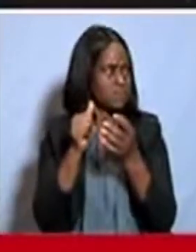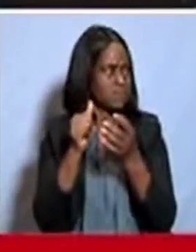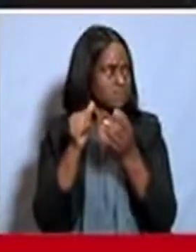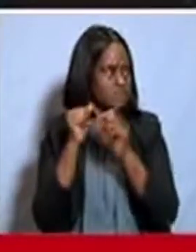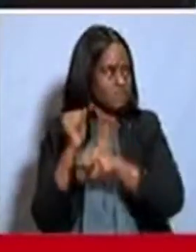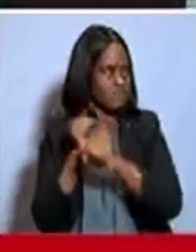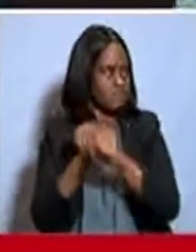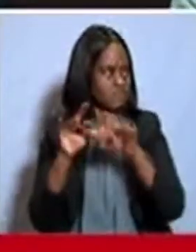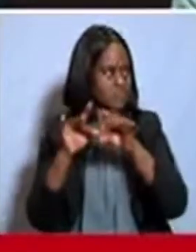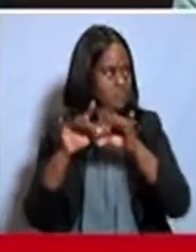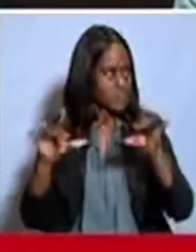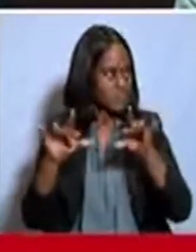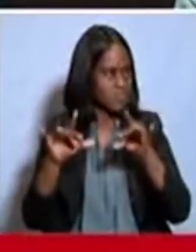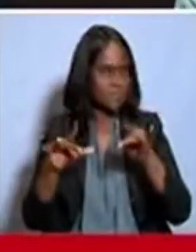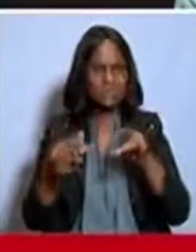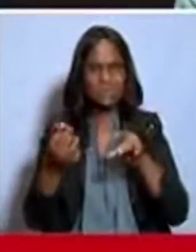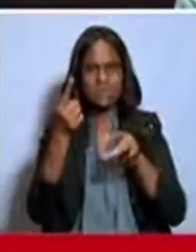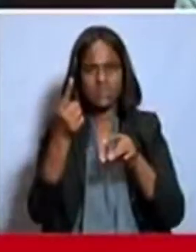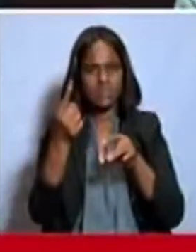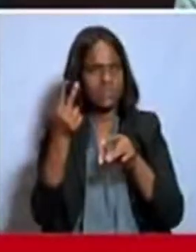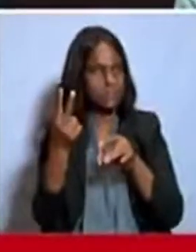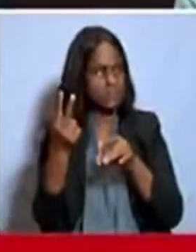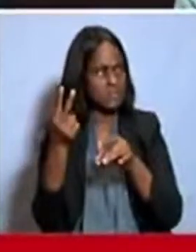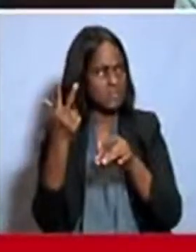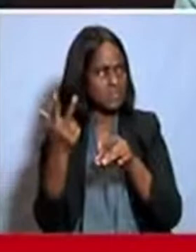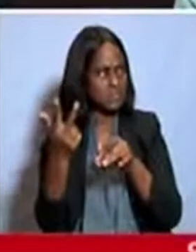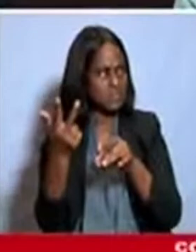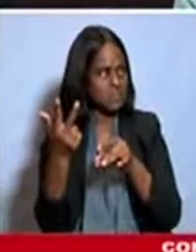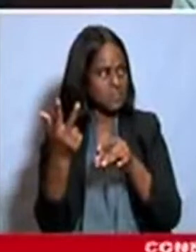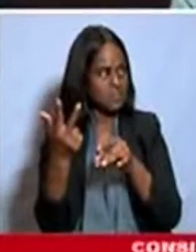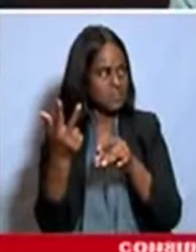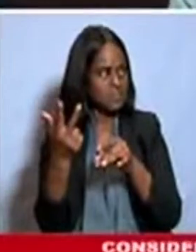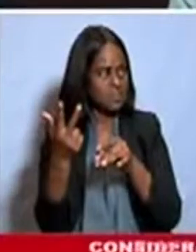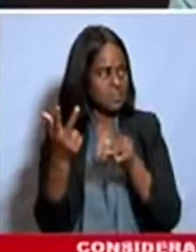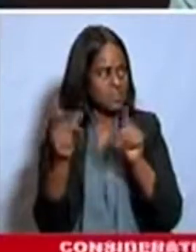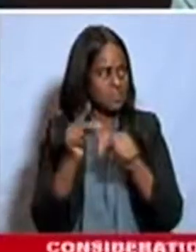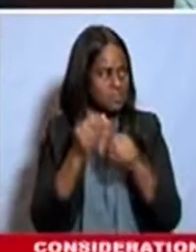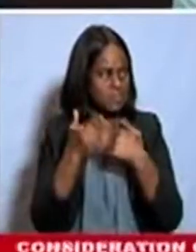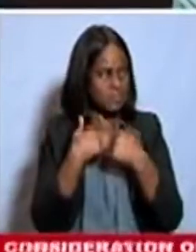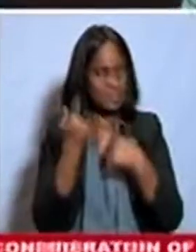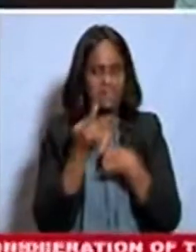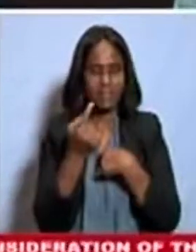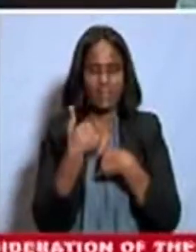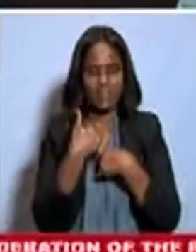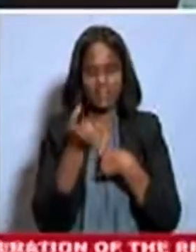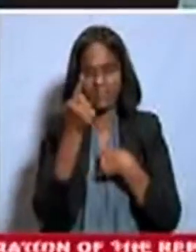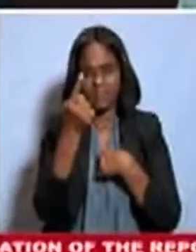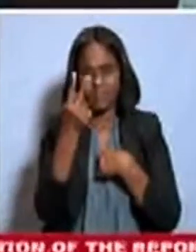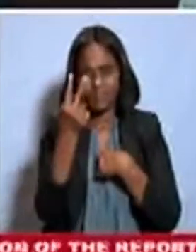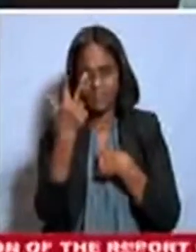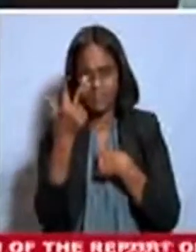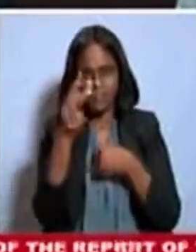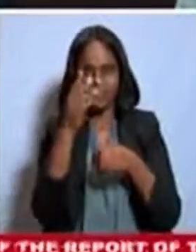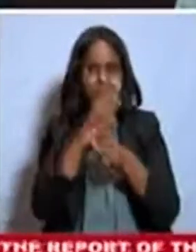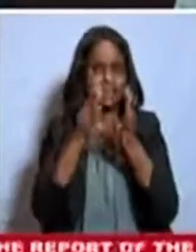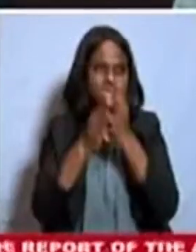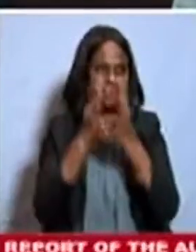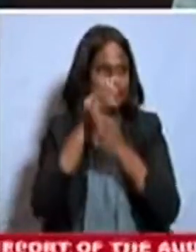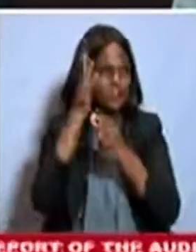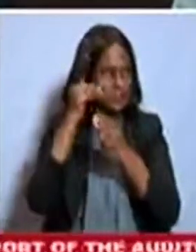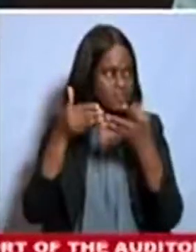was early enough? Maybe 1 or 2 or 3 had, when we had only 1 or 2, 3 structures. Why did they